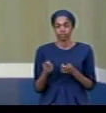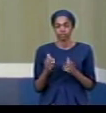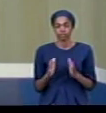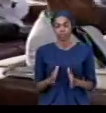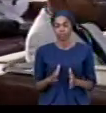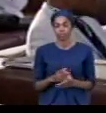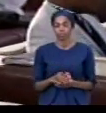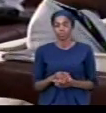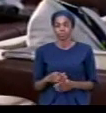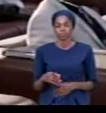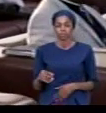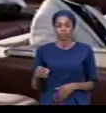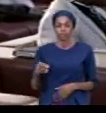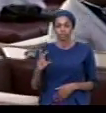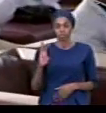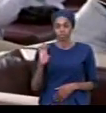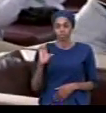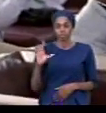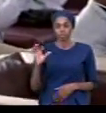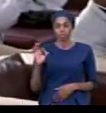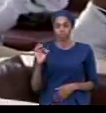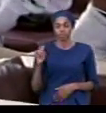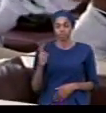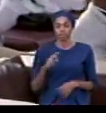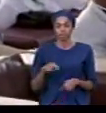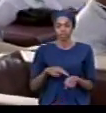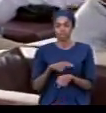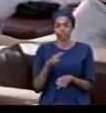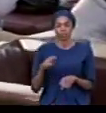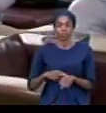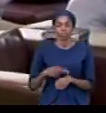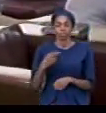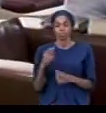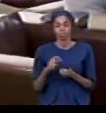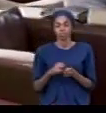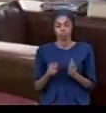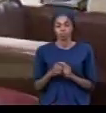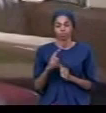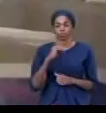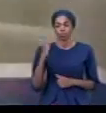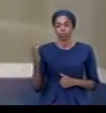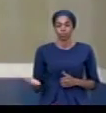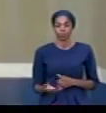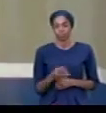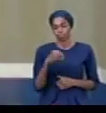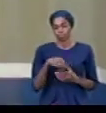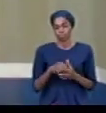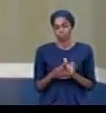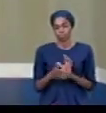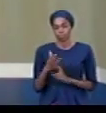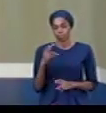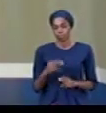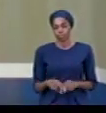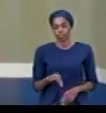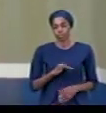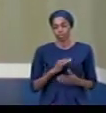us. You are welcome in Jesus' name. I have the pleasure